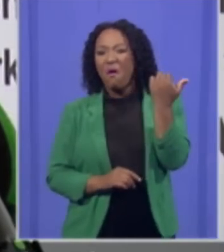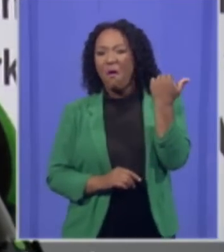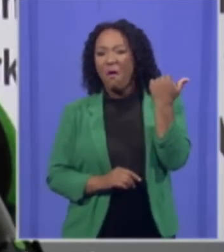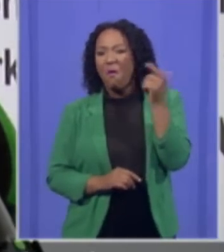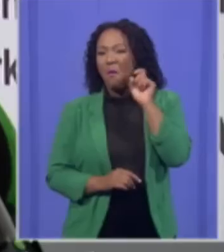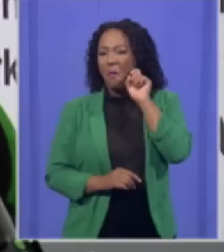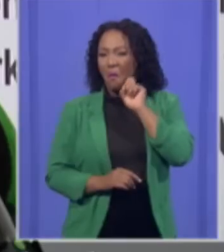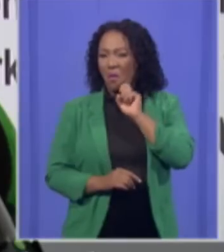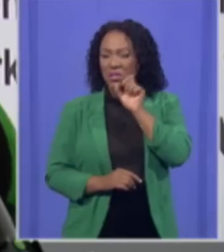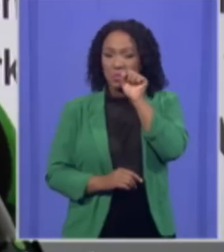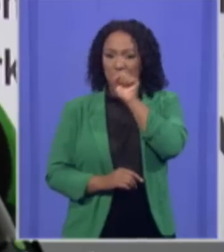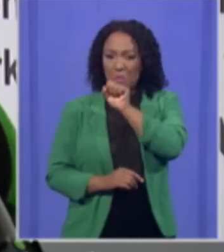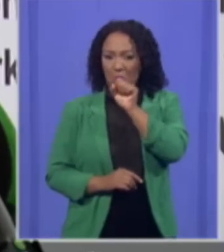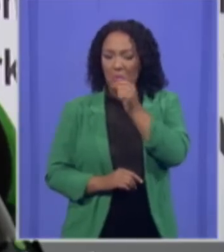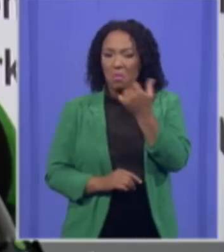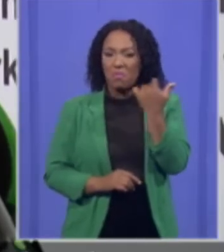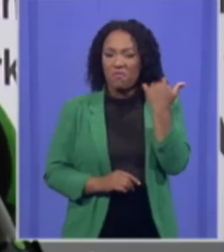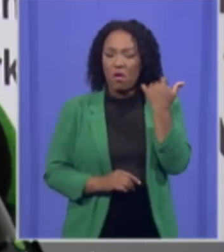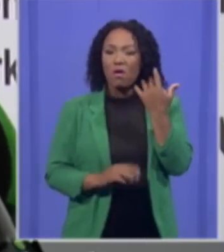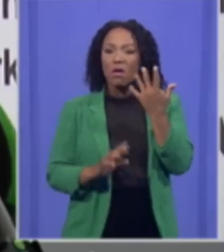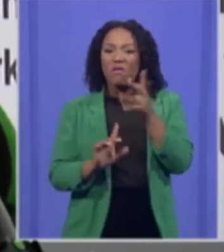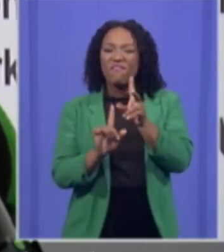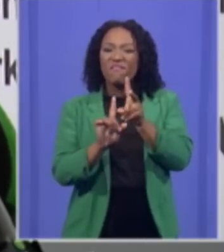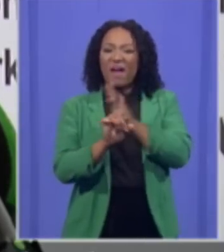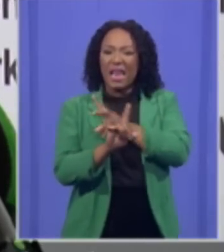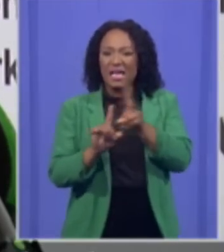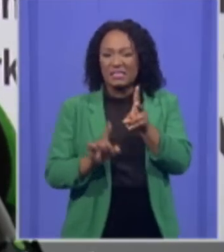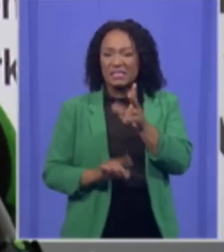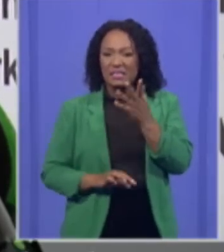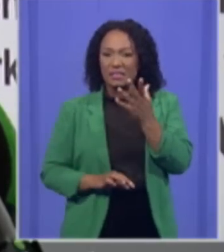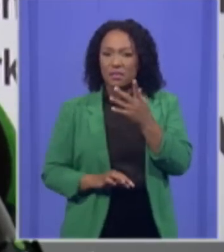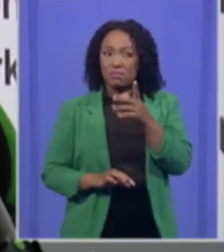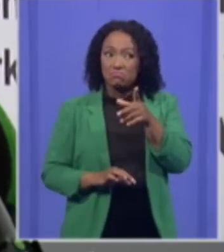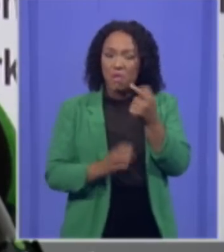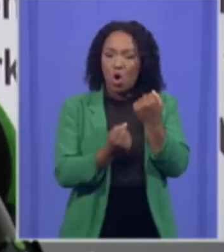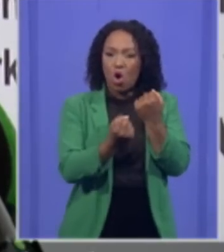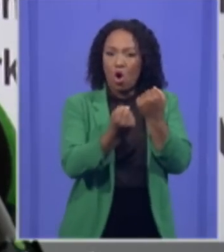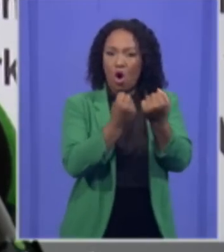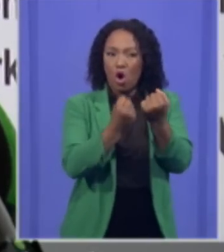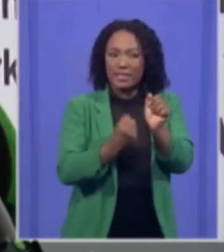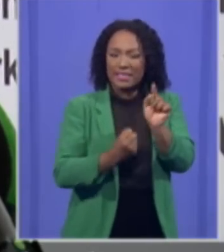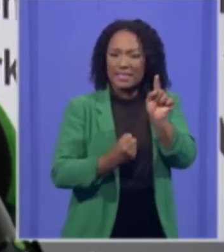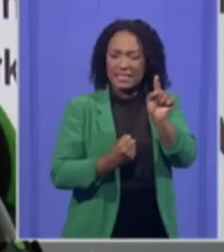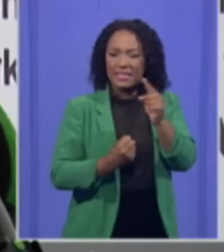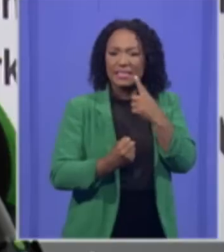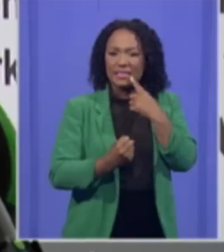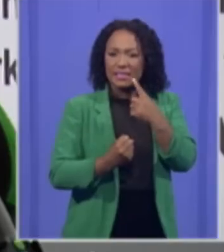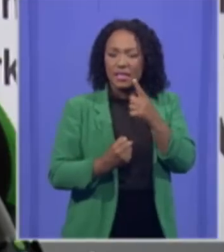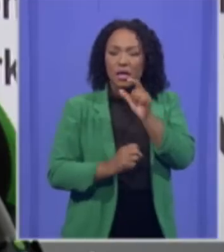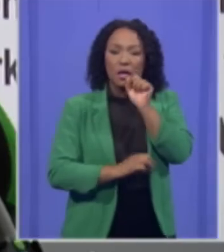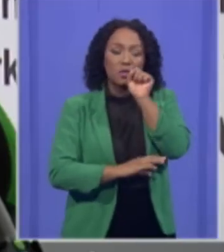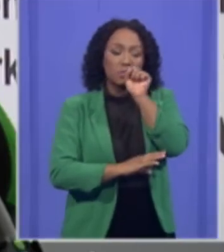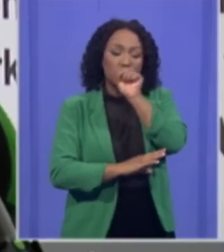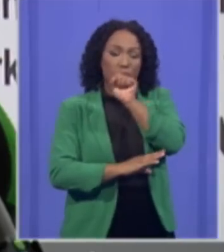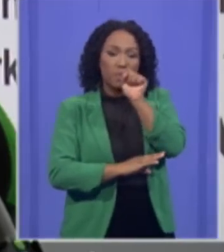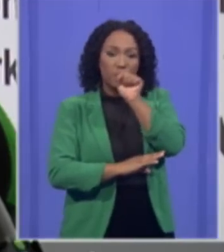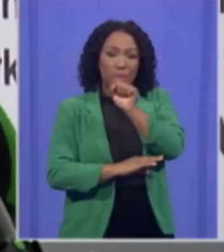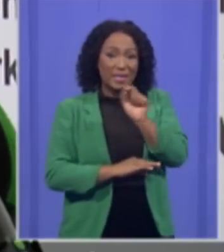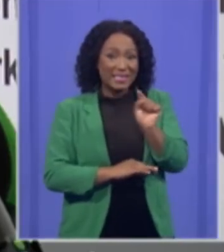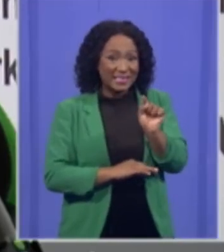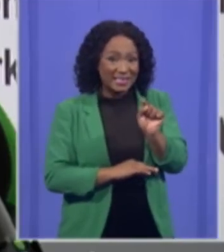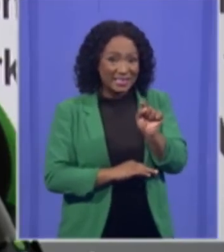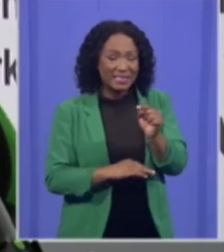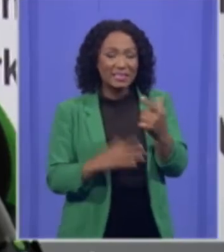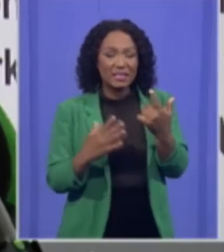were alleged to incite violence were taken to court, and the court judgment came to say the singing of the song has